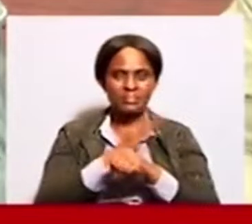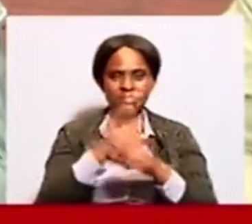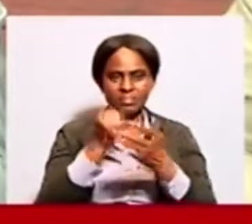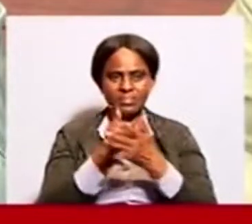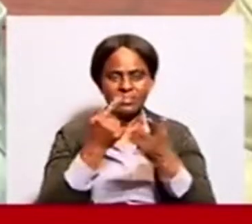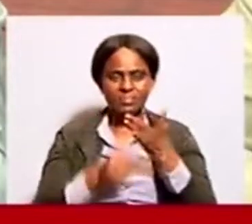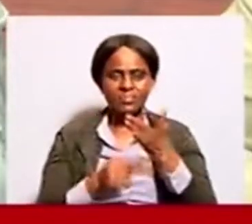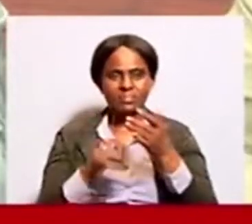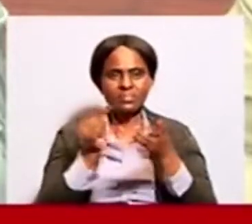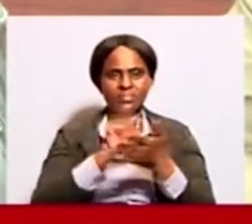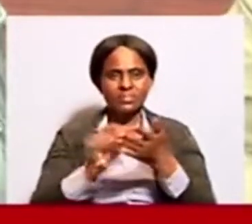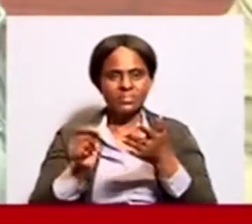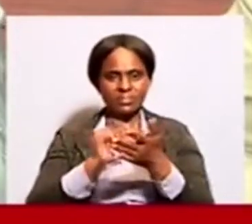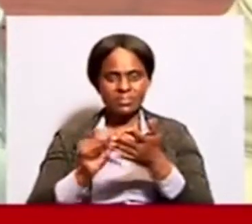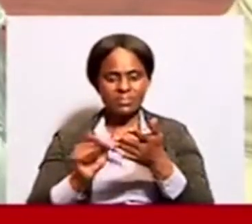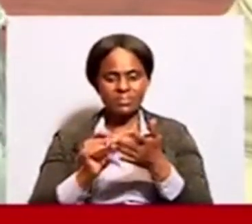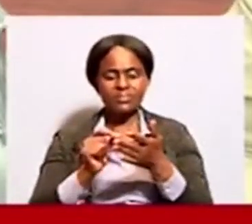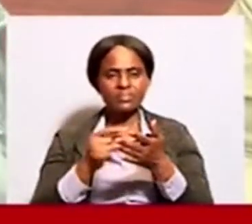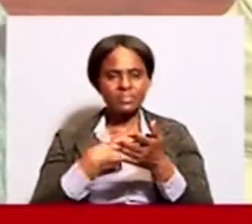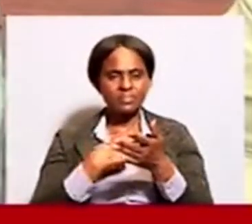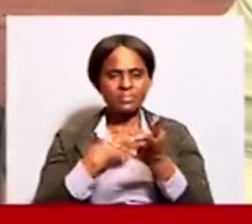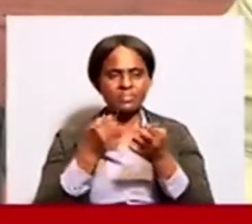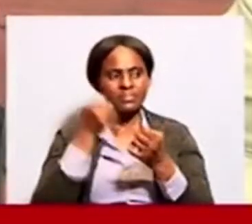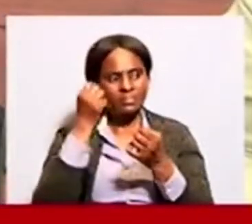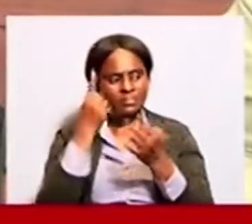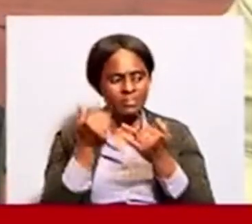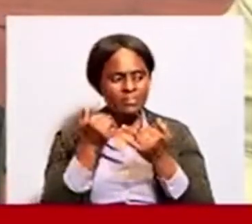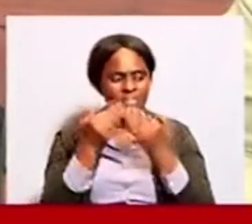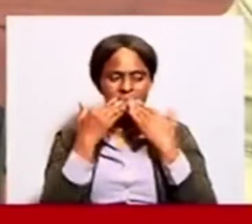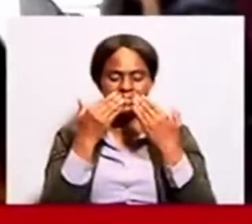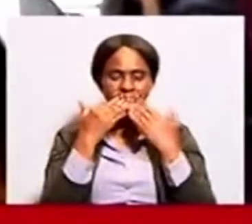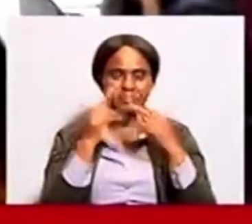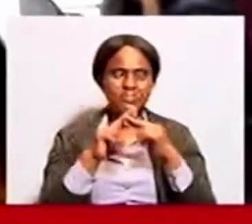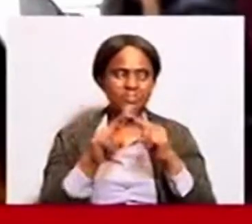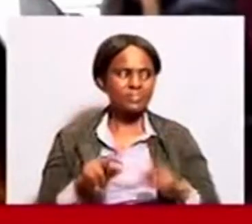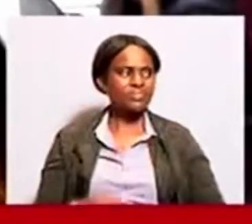date that you write the contract? I want to understand. I thank you, Chair.